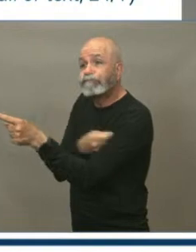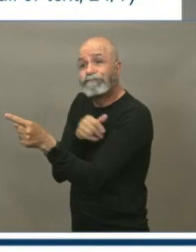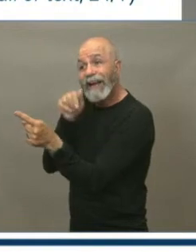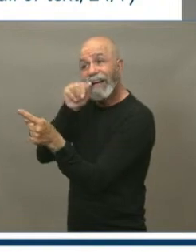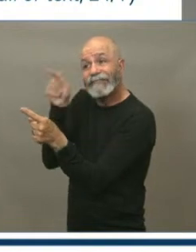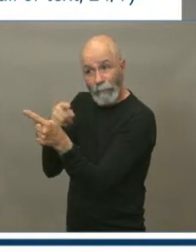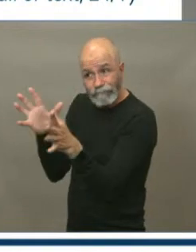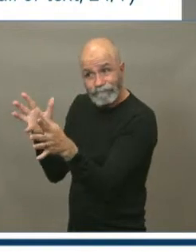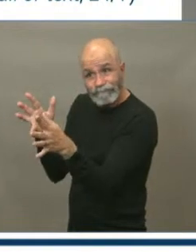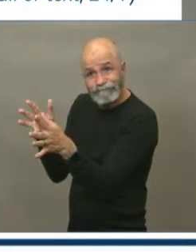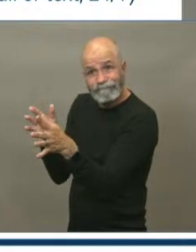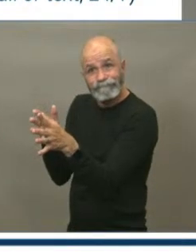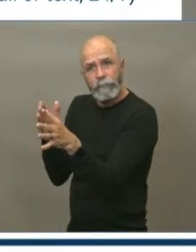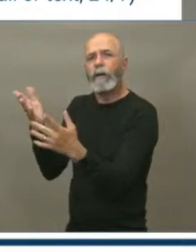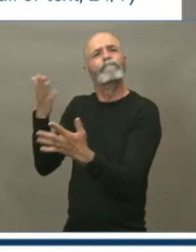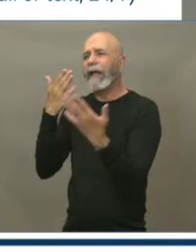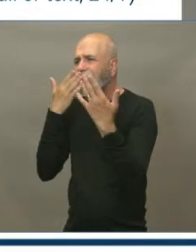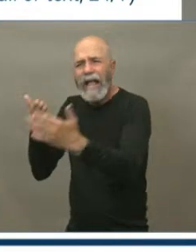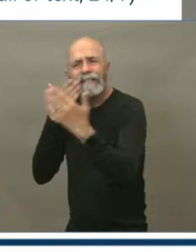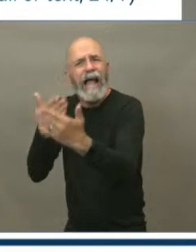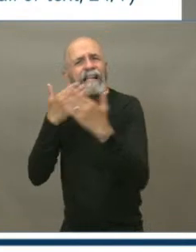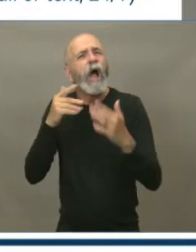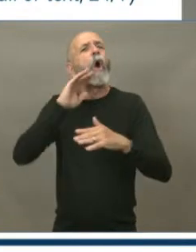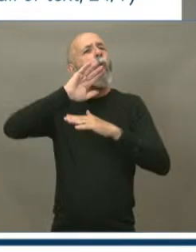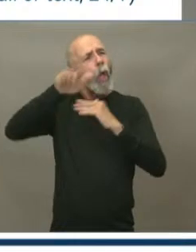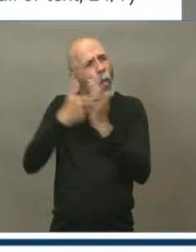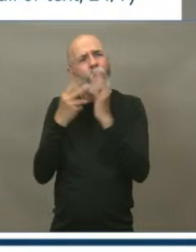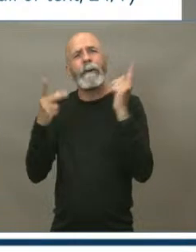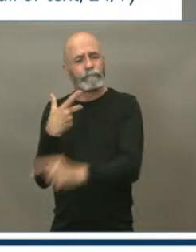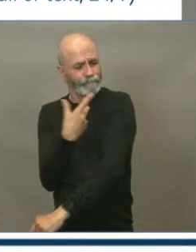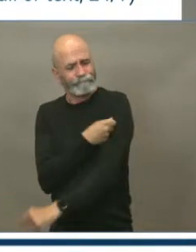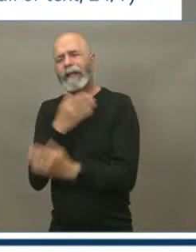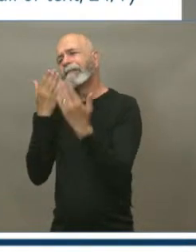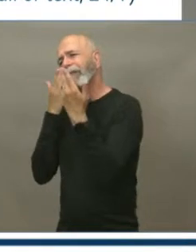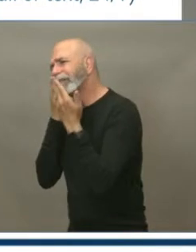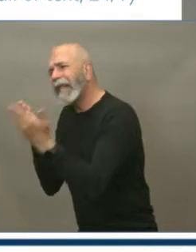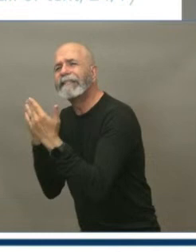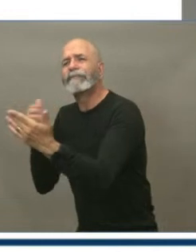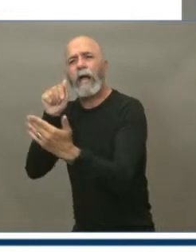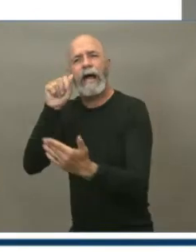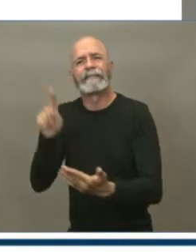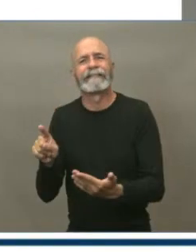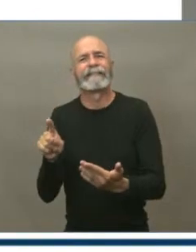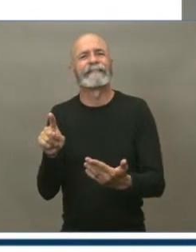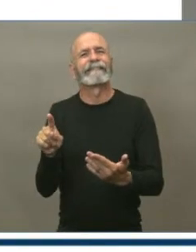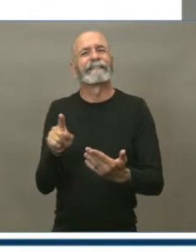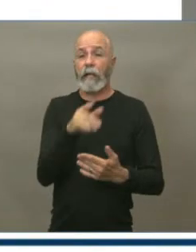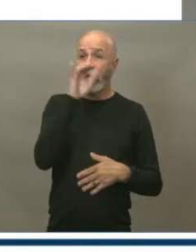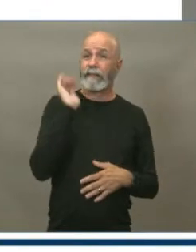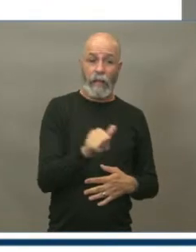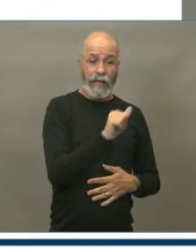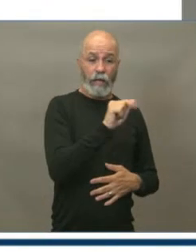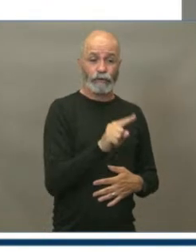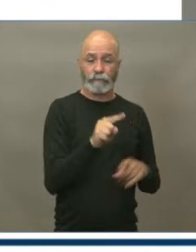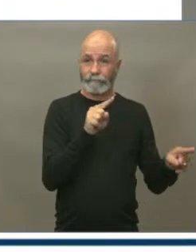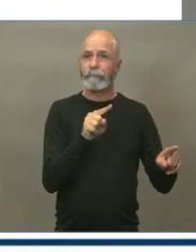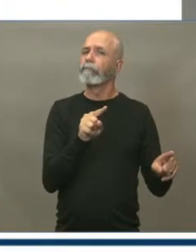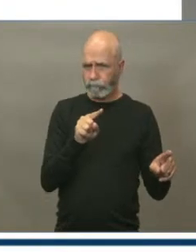yourself, your family, and your fellow Nova Scotians. I want you to know that AstraZeneca vaccine is protecting you from